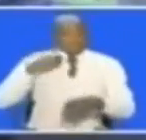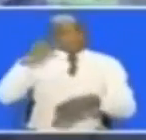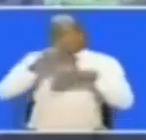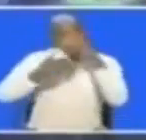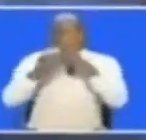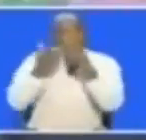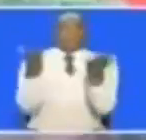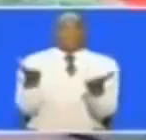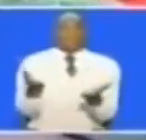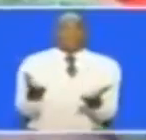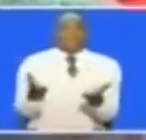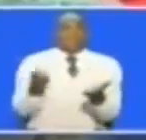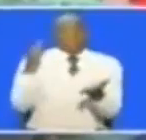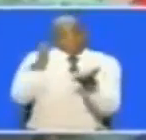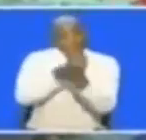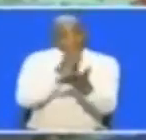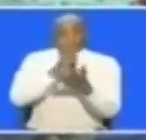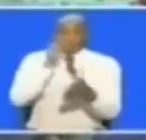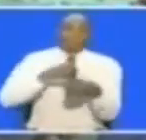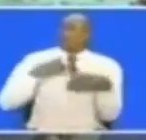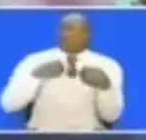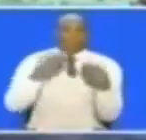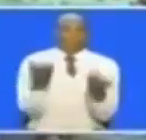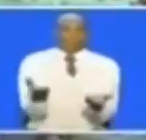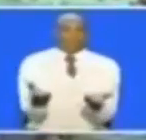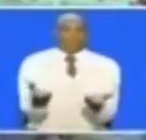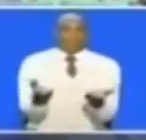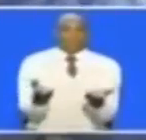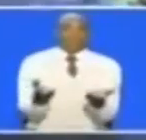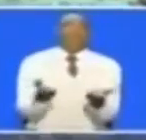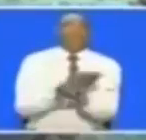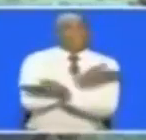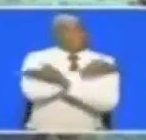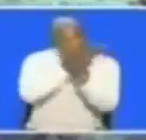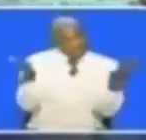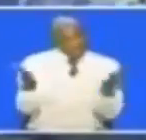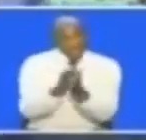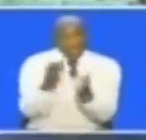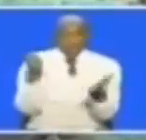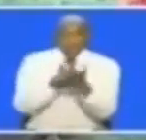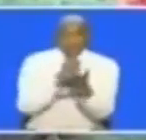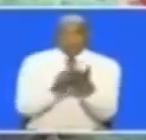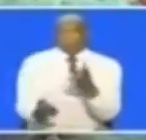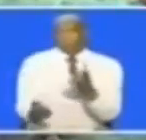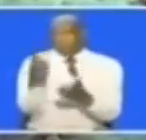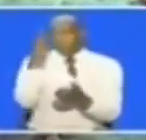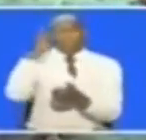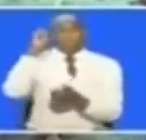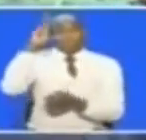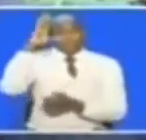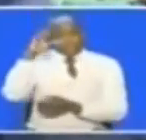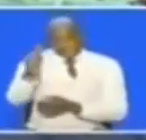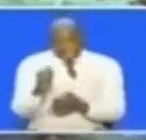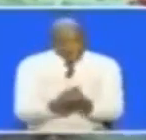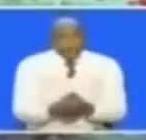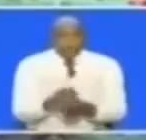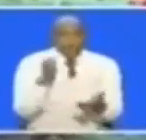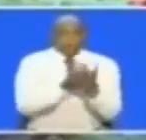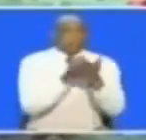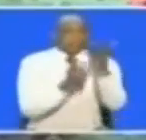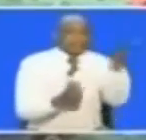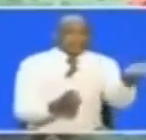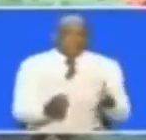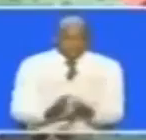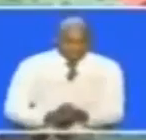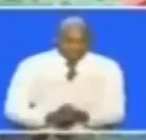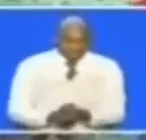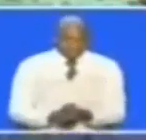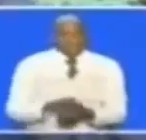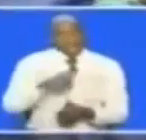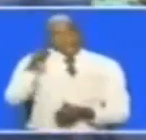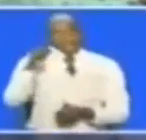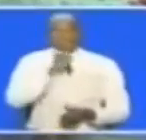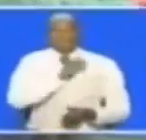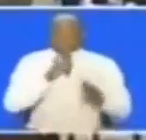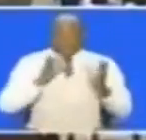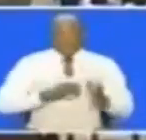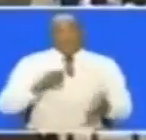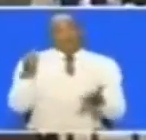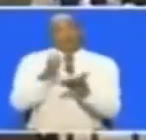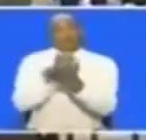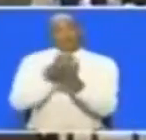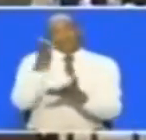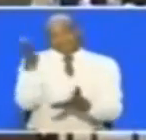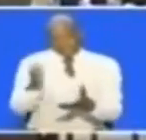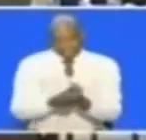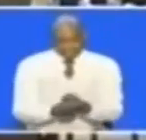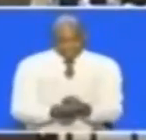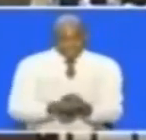buildings, offices. So everywhere an office has popped up, MCA office, ward administrator